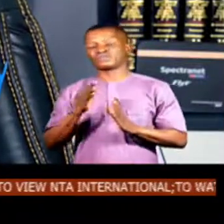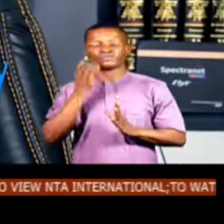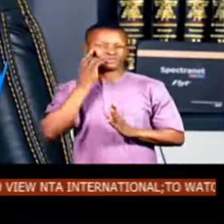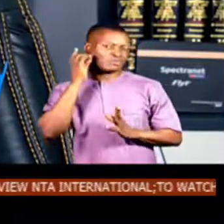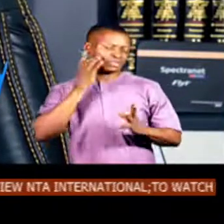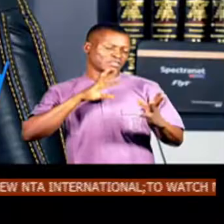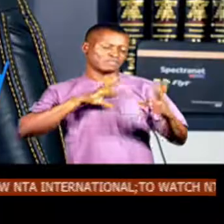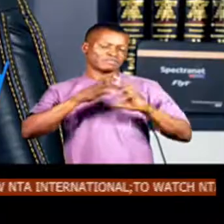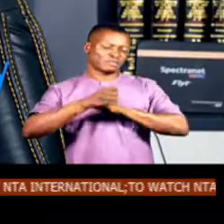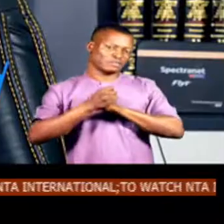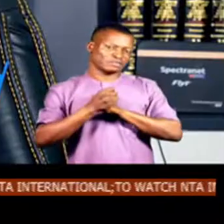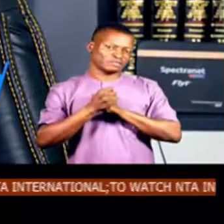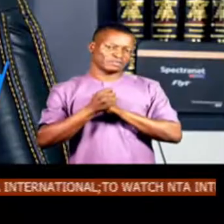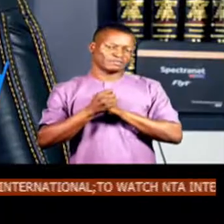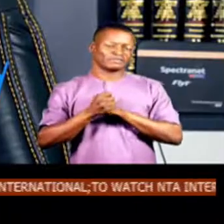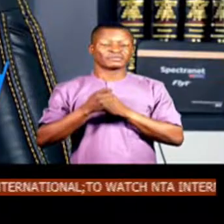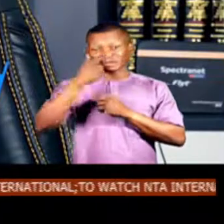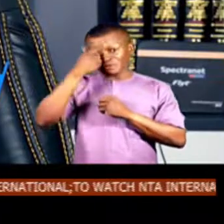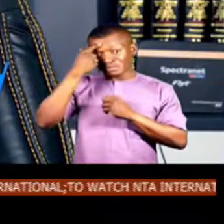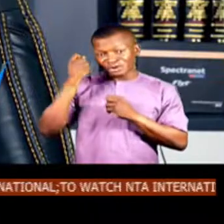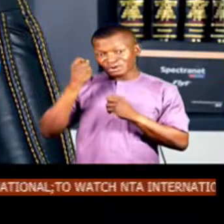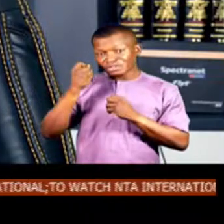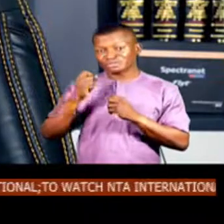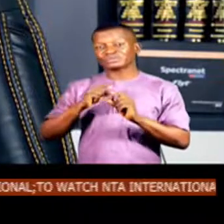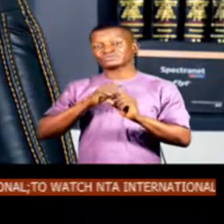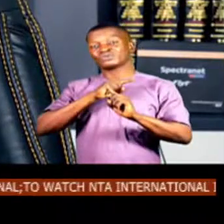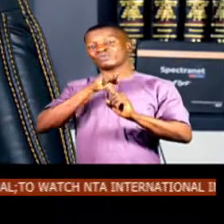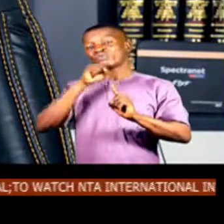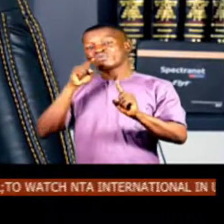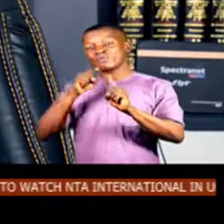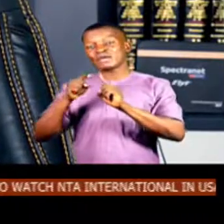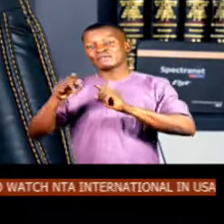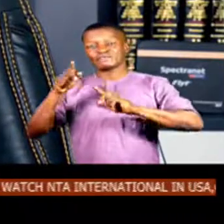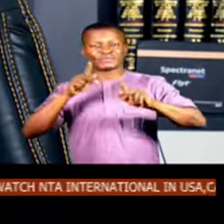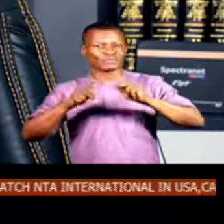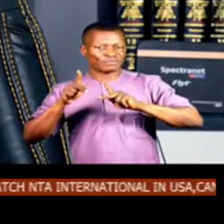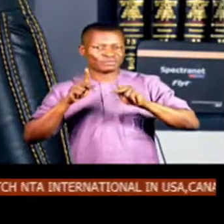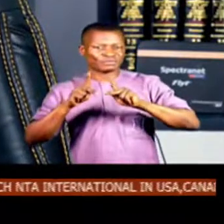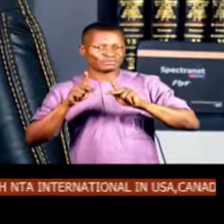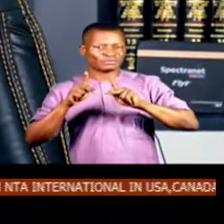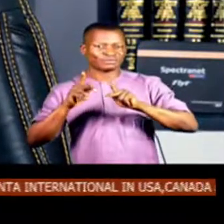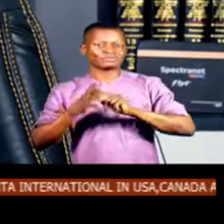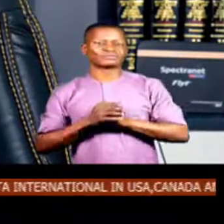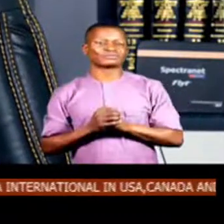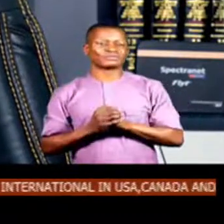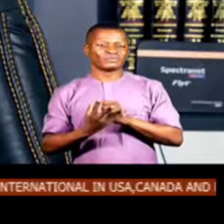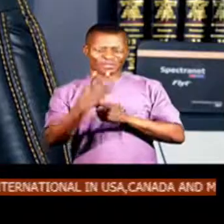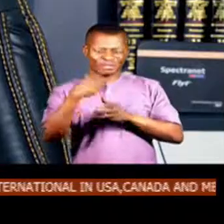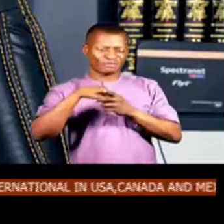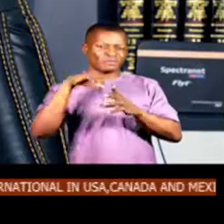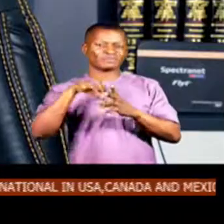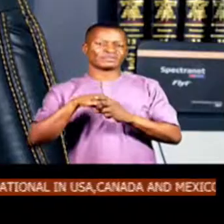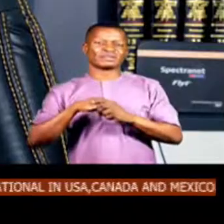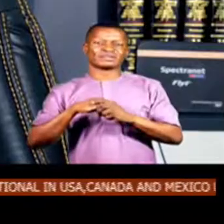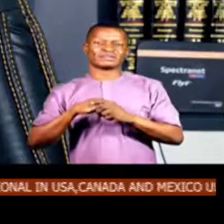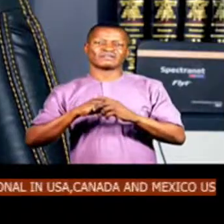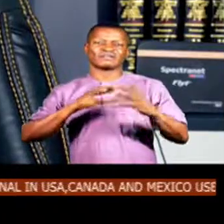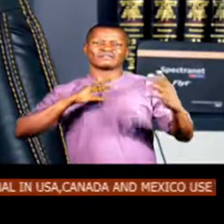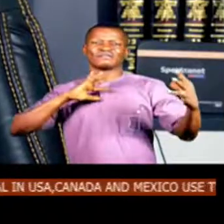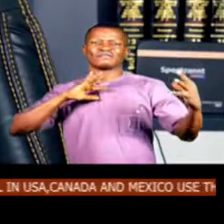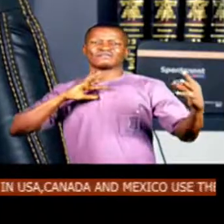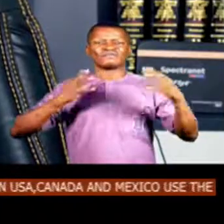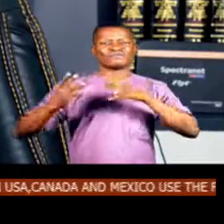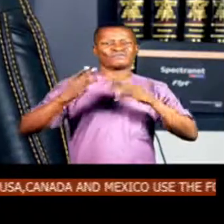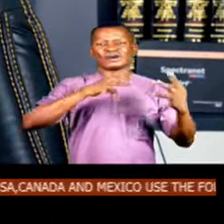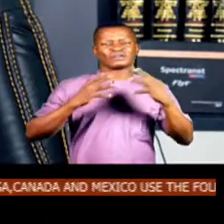of domestic violence. Because when people are caught in domestic violence situations,